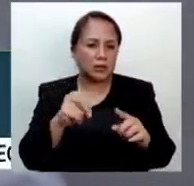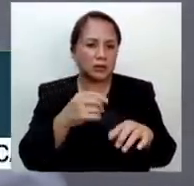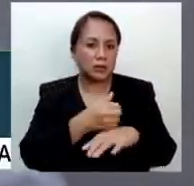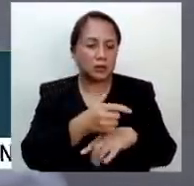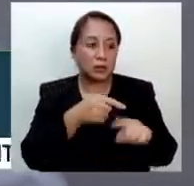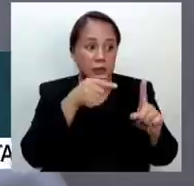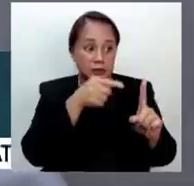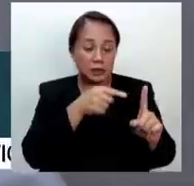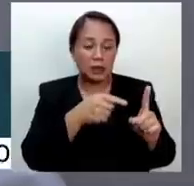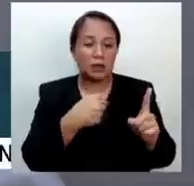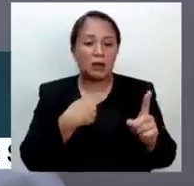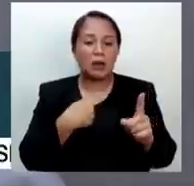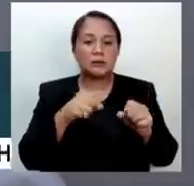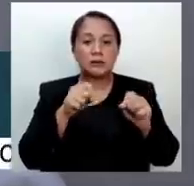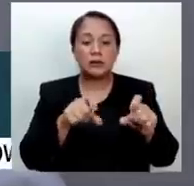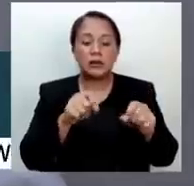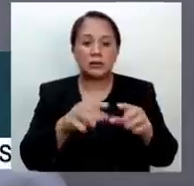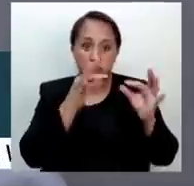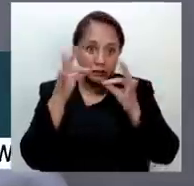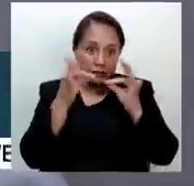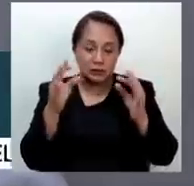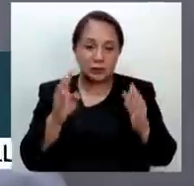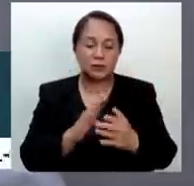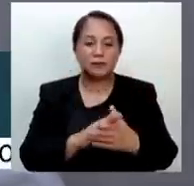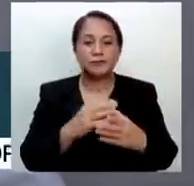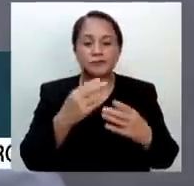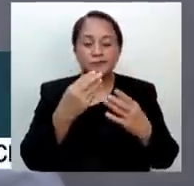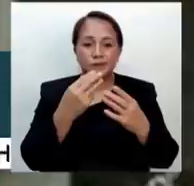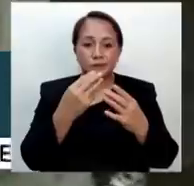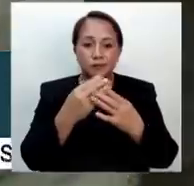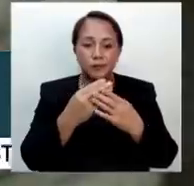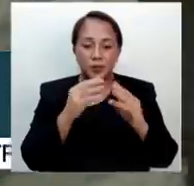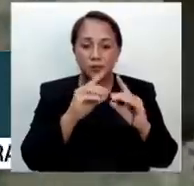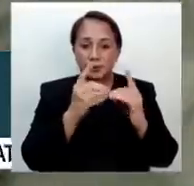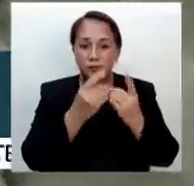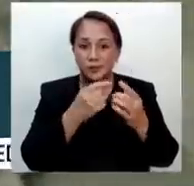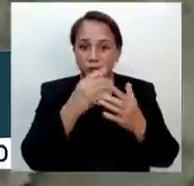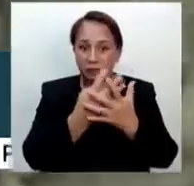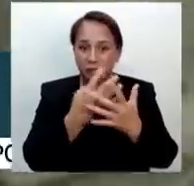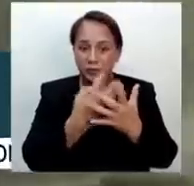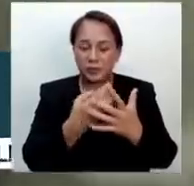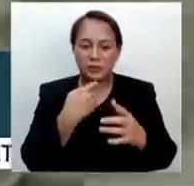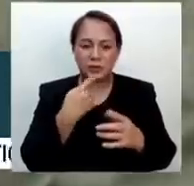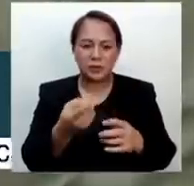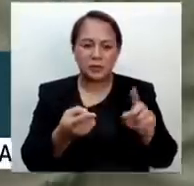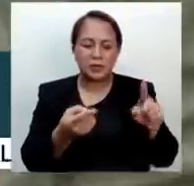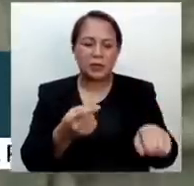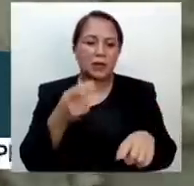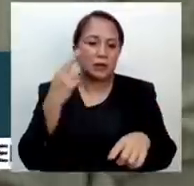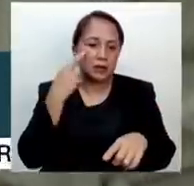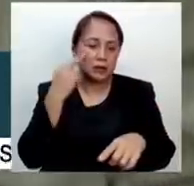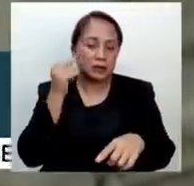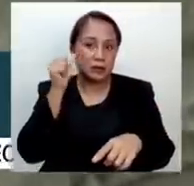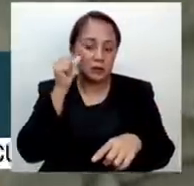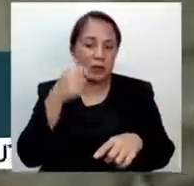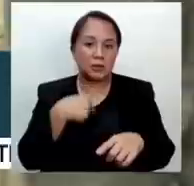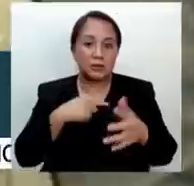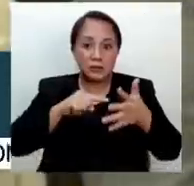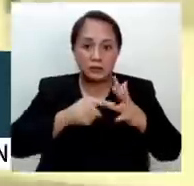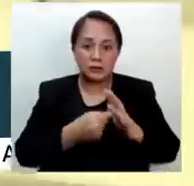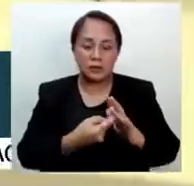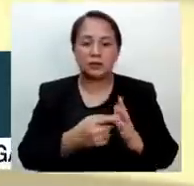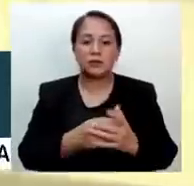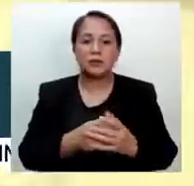activities in Bucor, while Ragos accused Ablen of being involved in the illegal drug trade. The testimonies of Ragos and Ablen were instrumental in a Muntinlupa